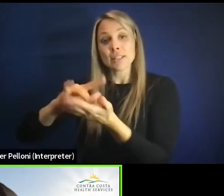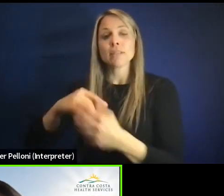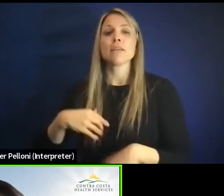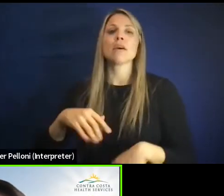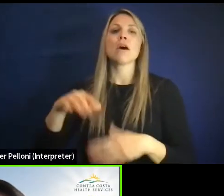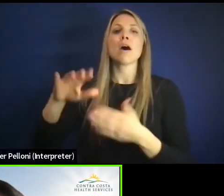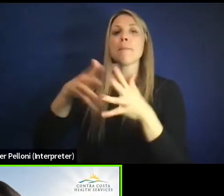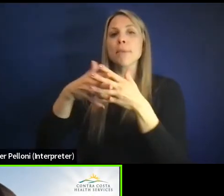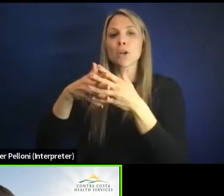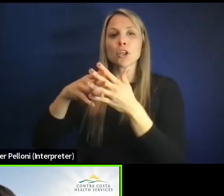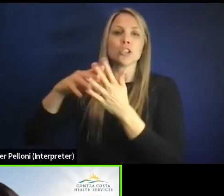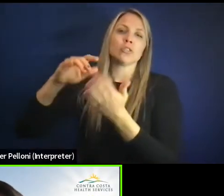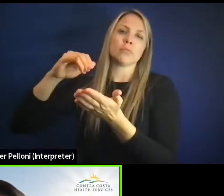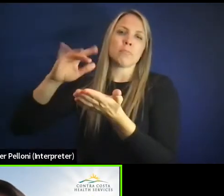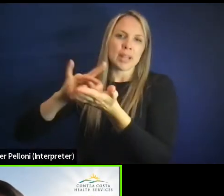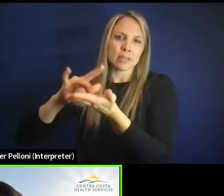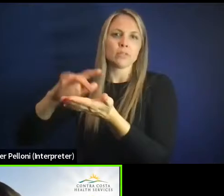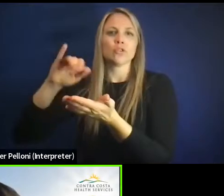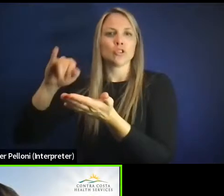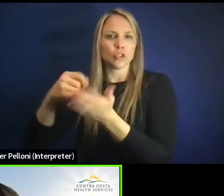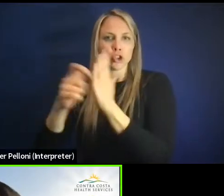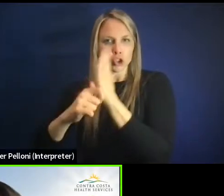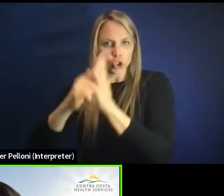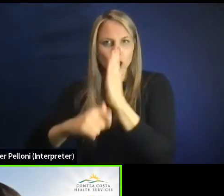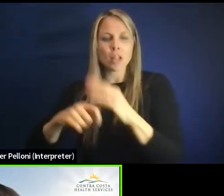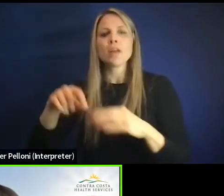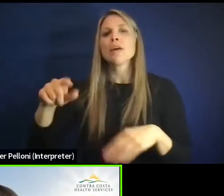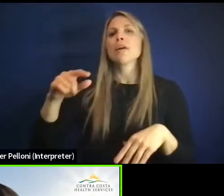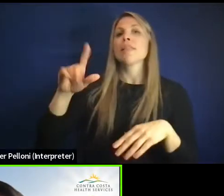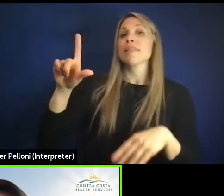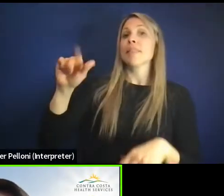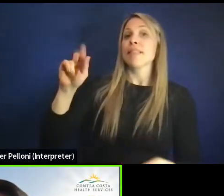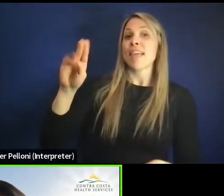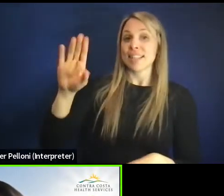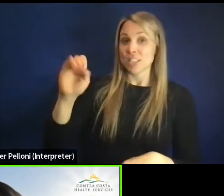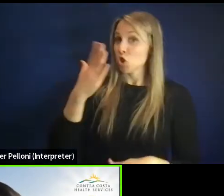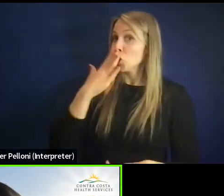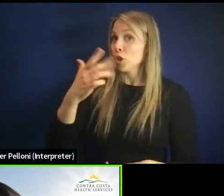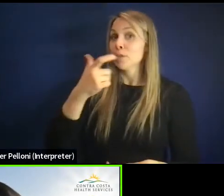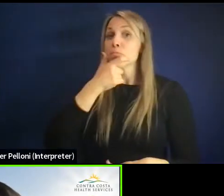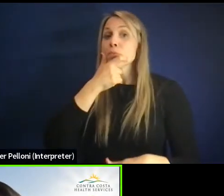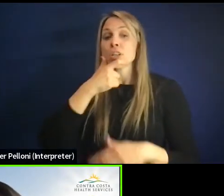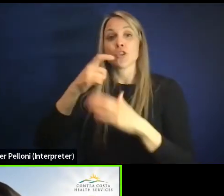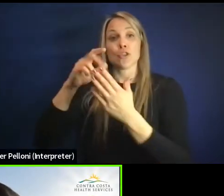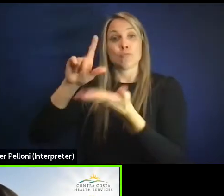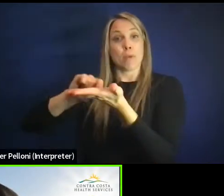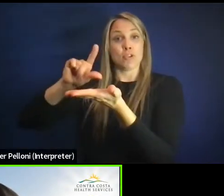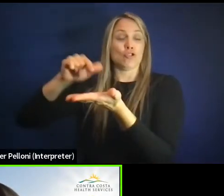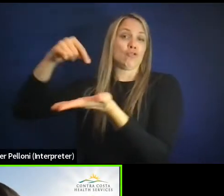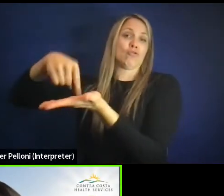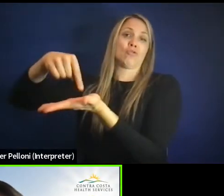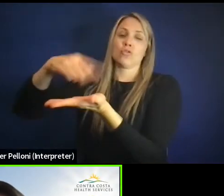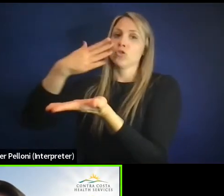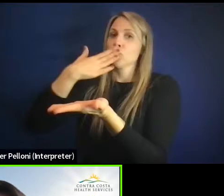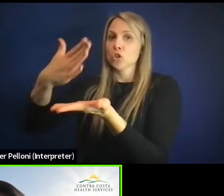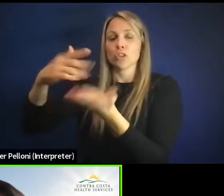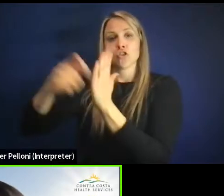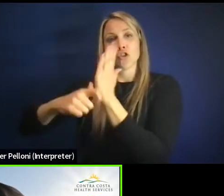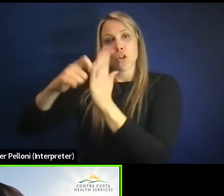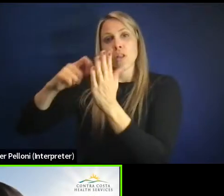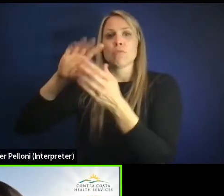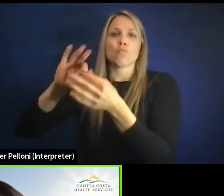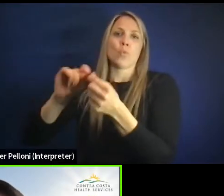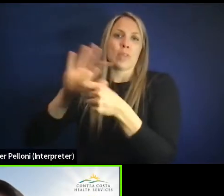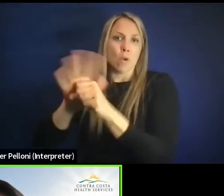Association. The Lancet is a British journal that's very well respected. It publishes a lot of studies about